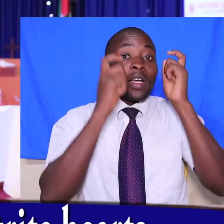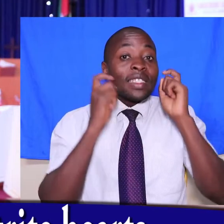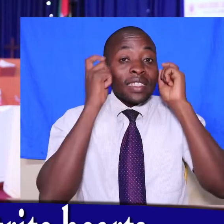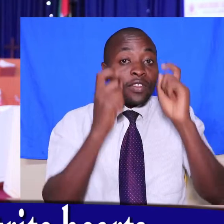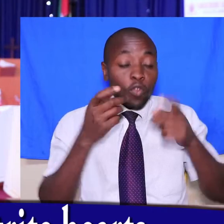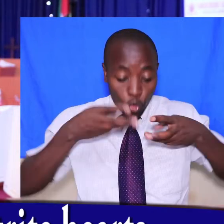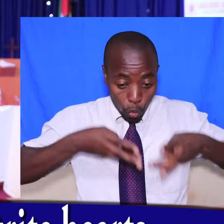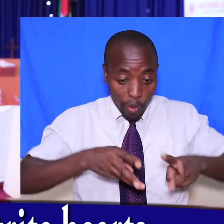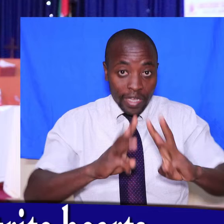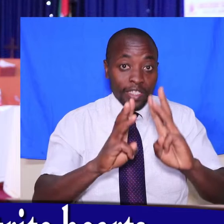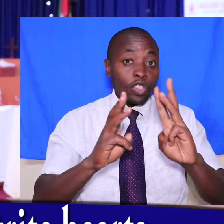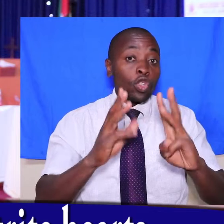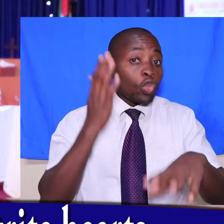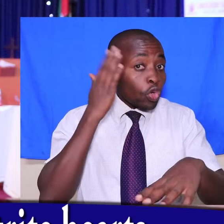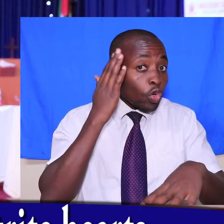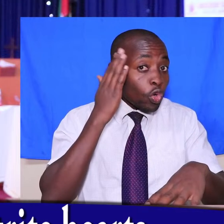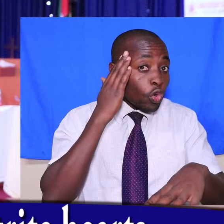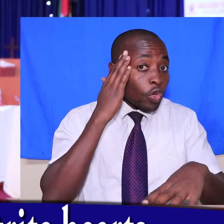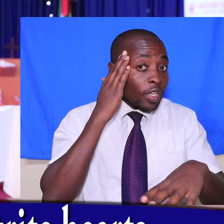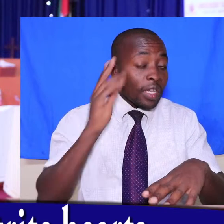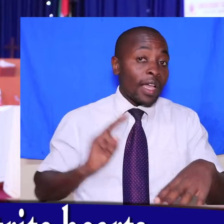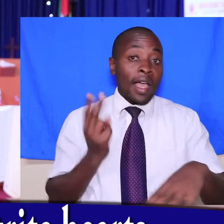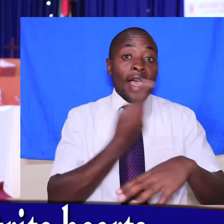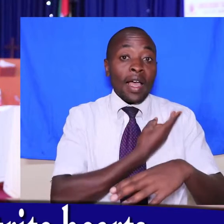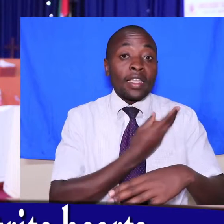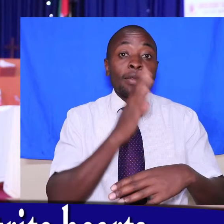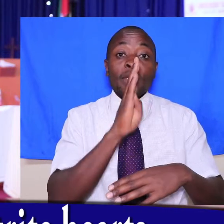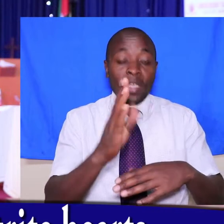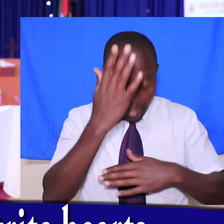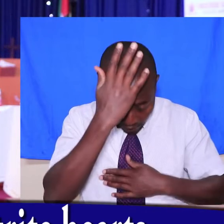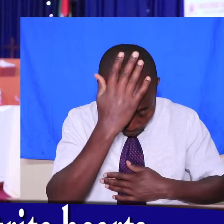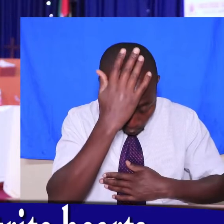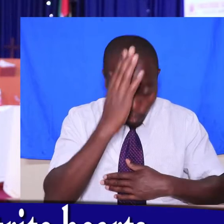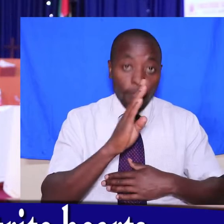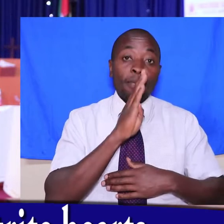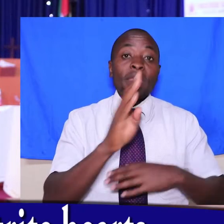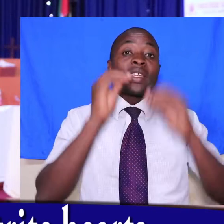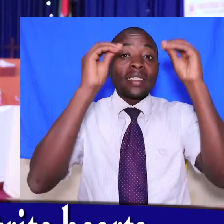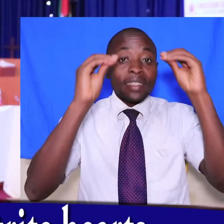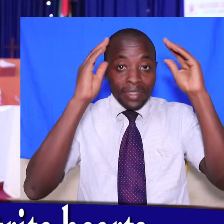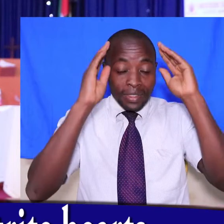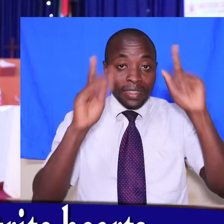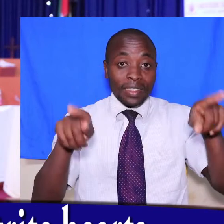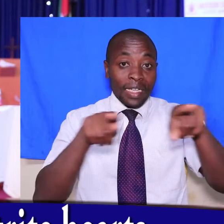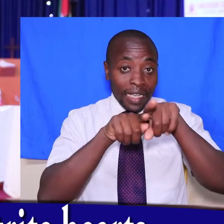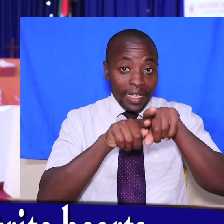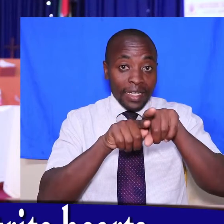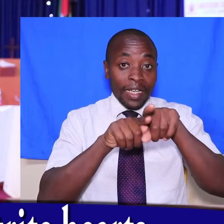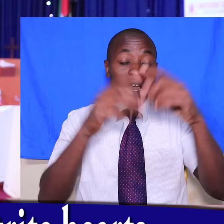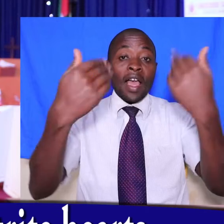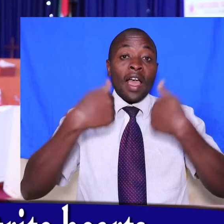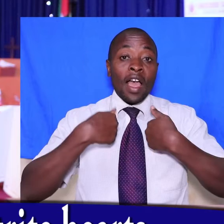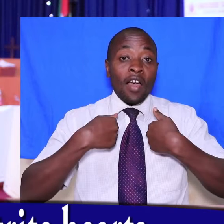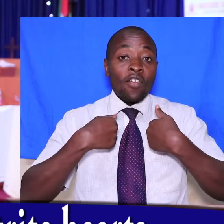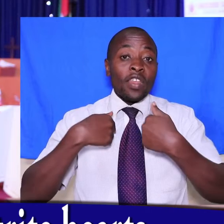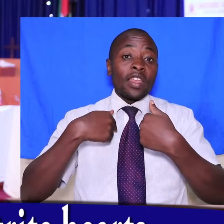sinfulness, recognizing as being humble and being teachable. It is hitting our